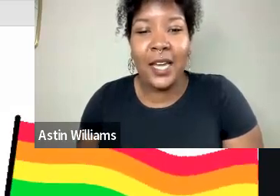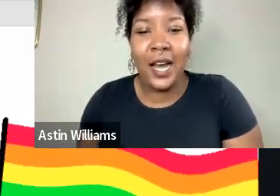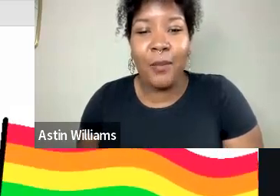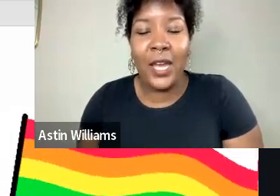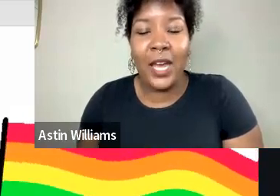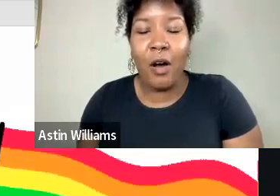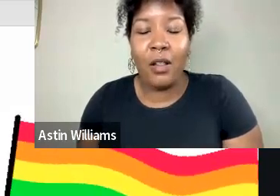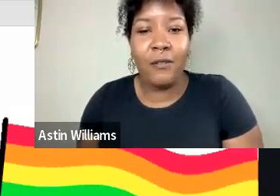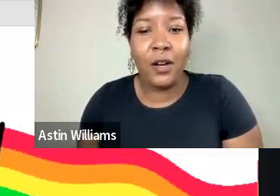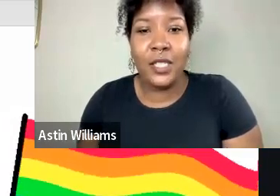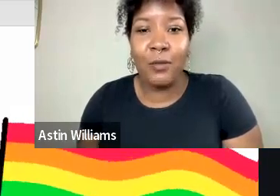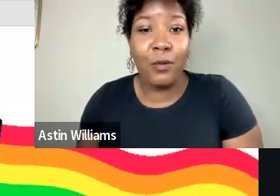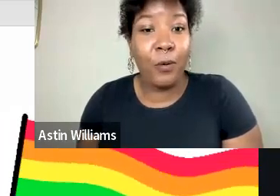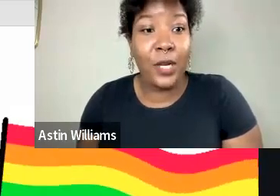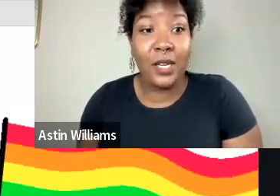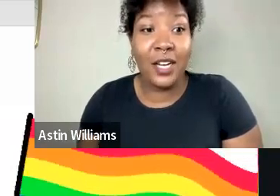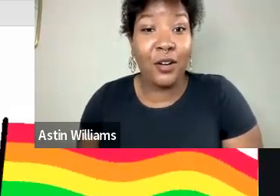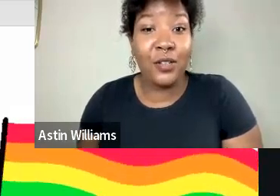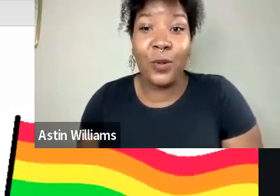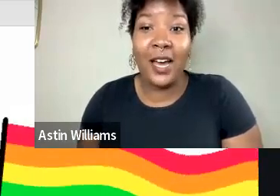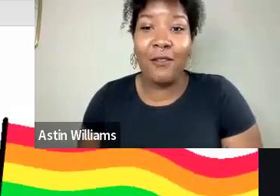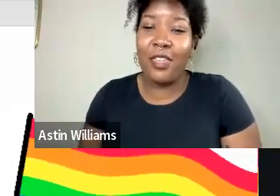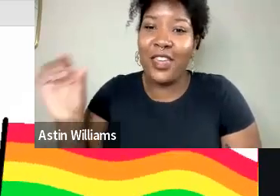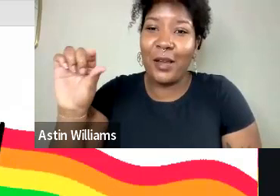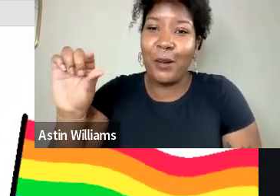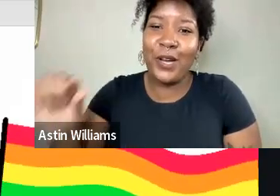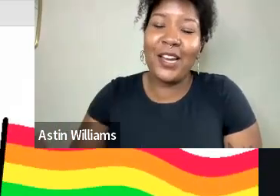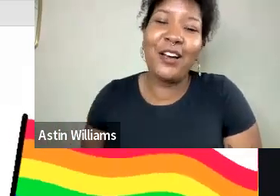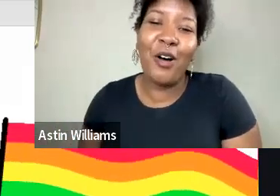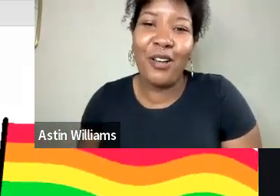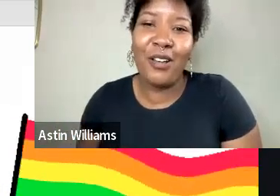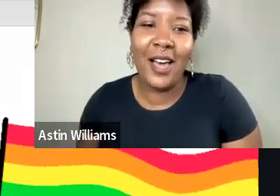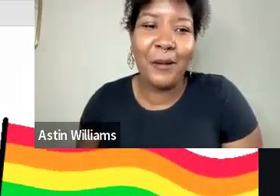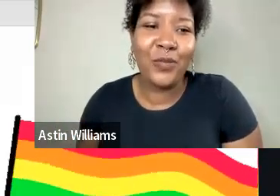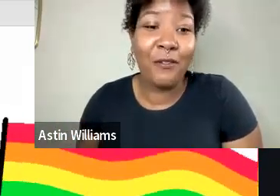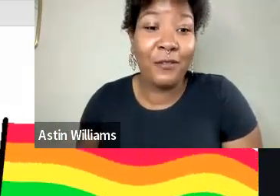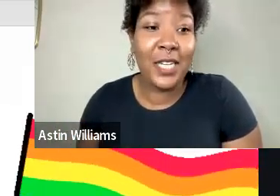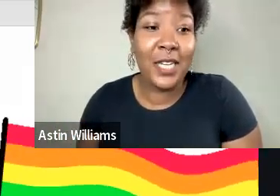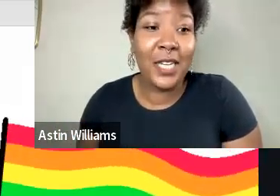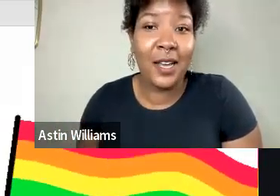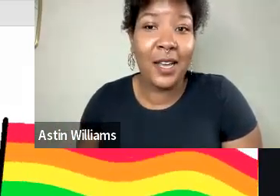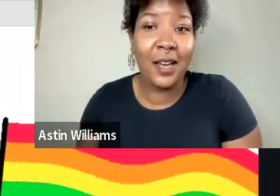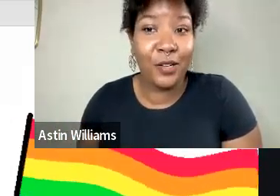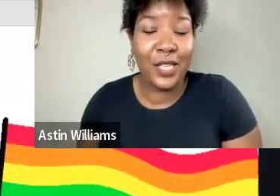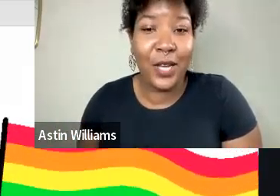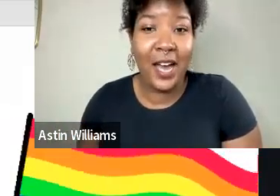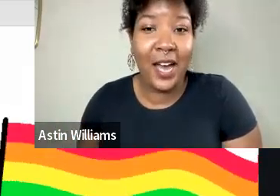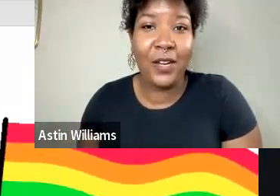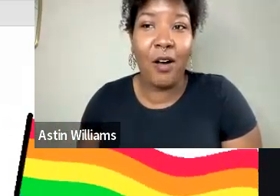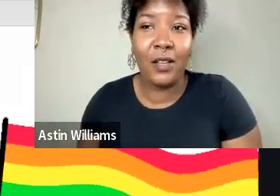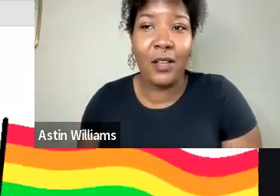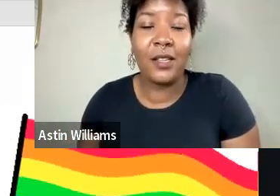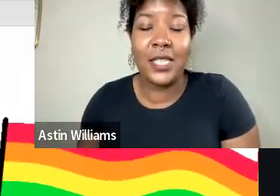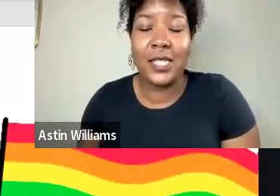out our website. We have all of our statewide reports on there. So we have a thick book of all 15 partners